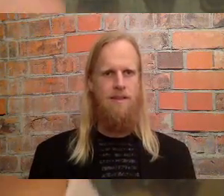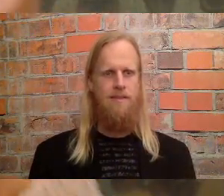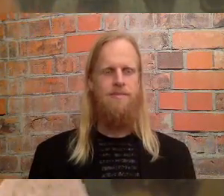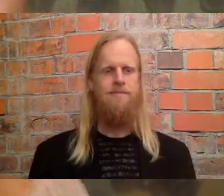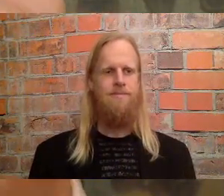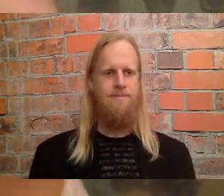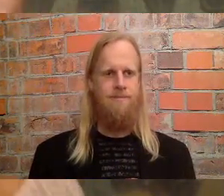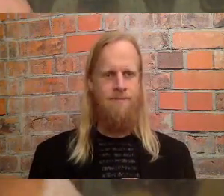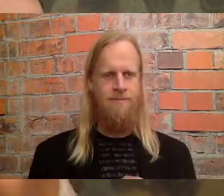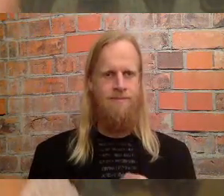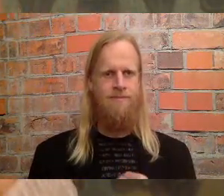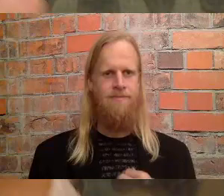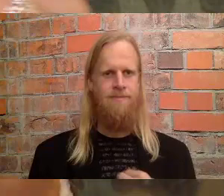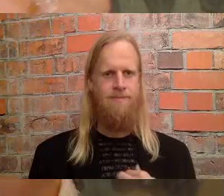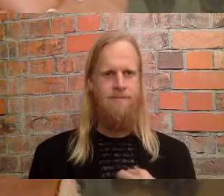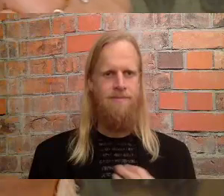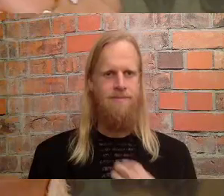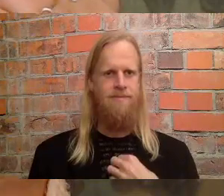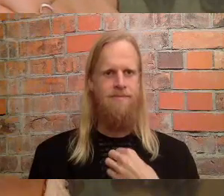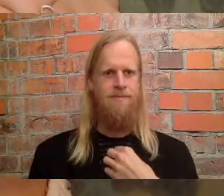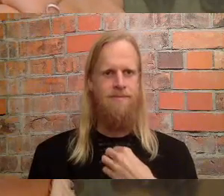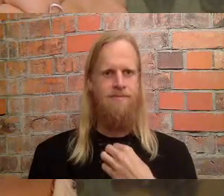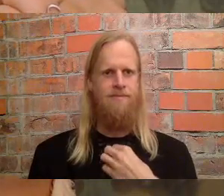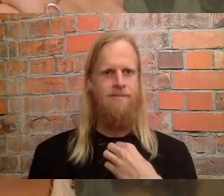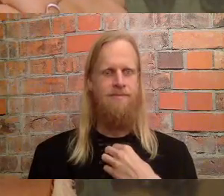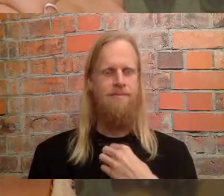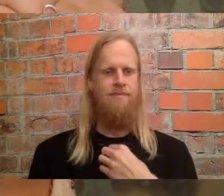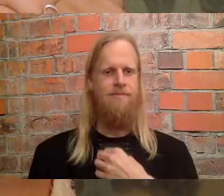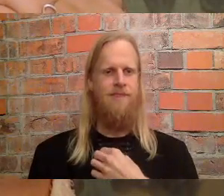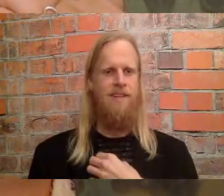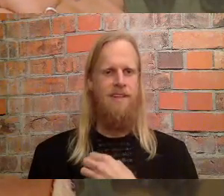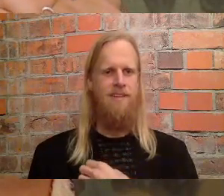it everything I had.